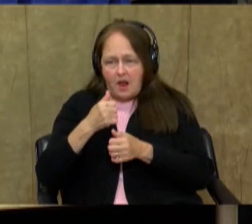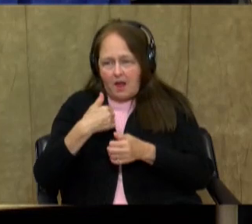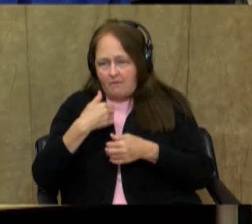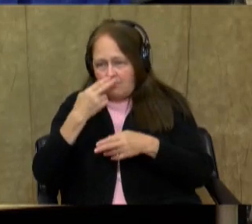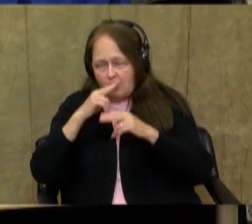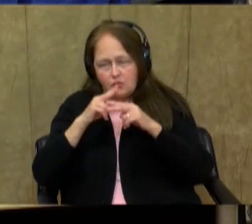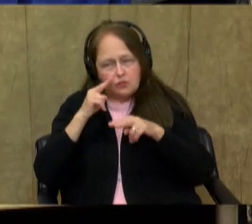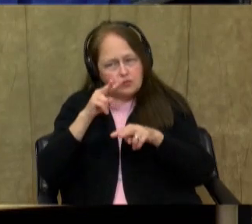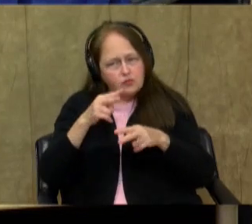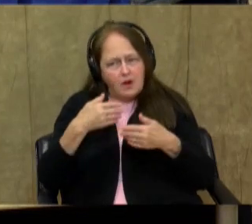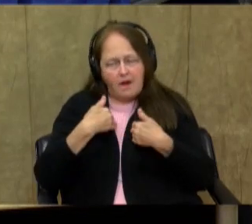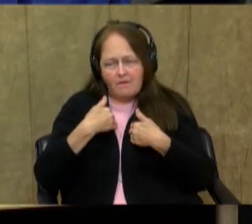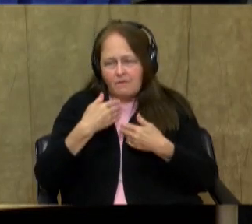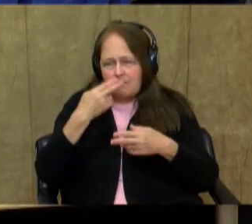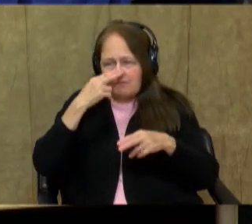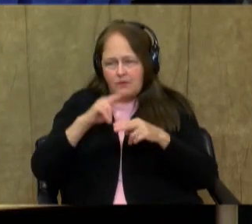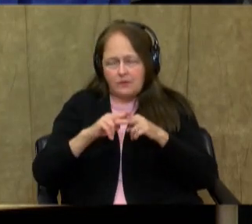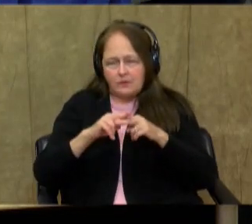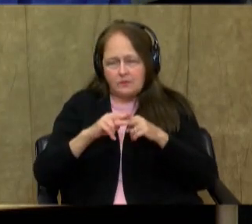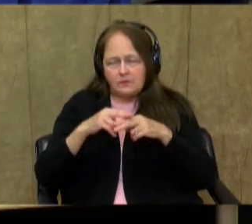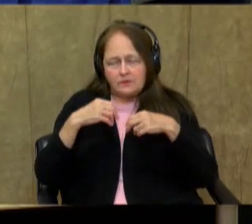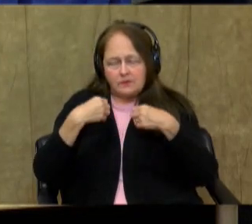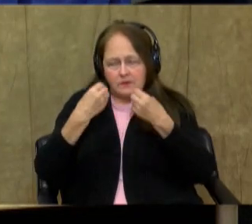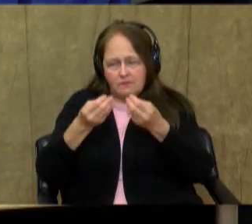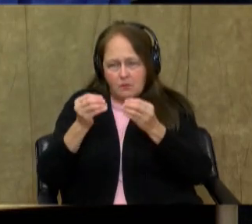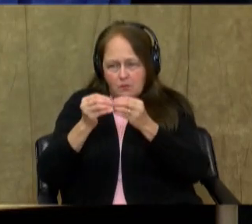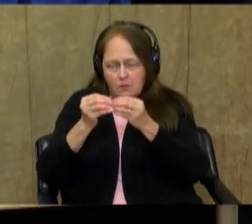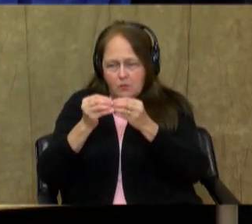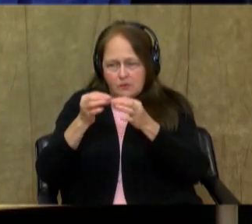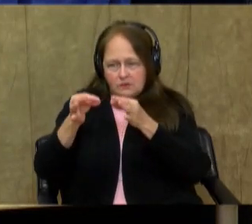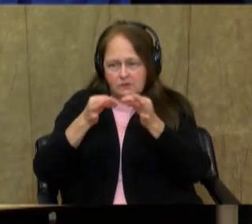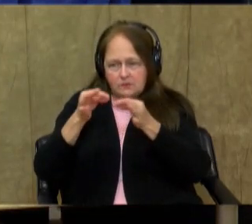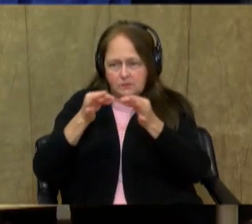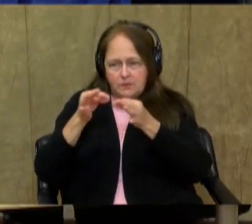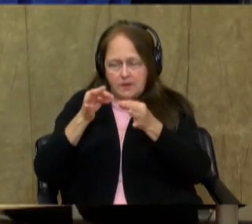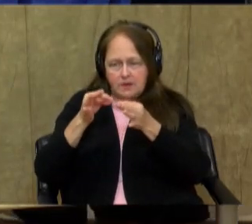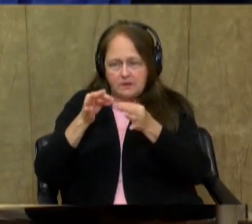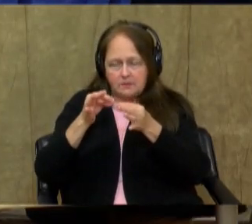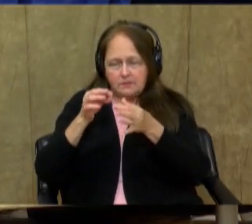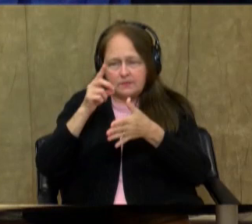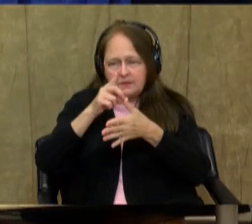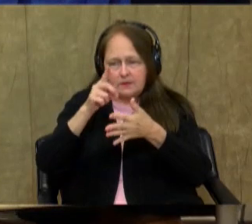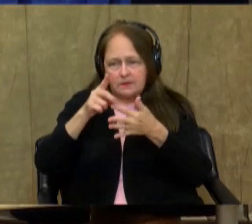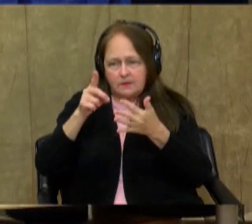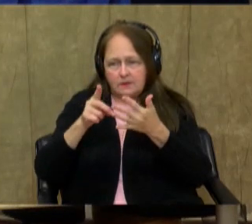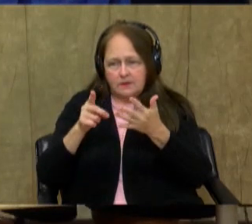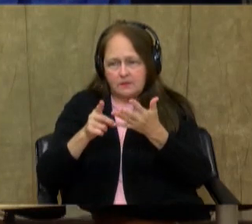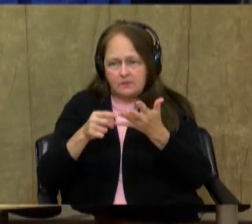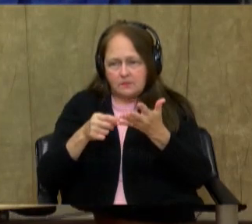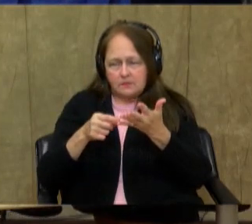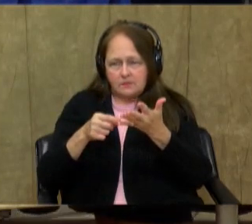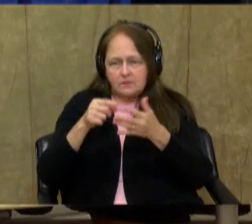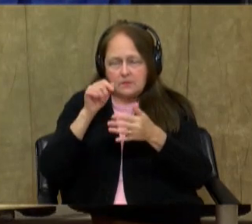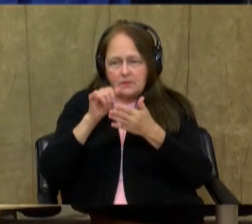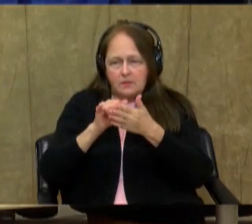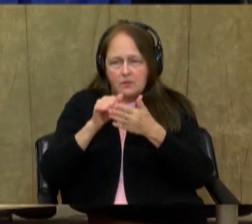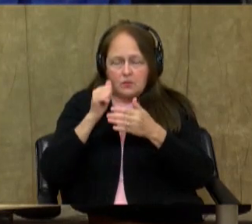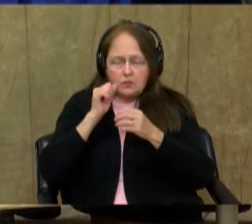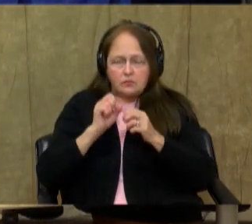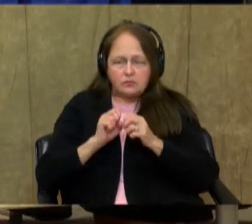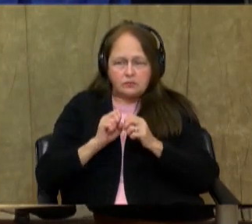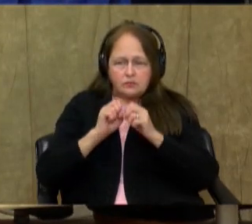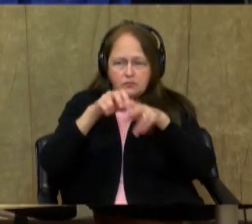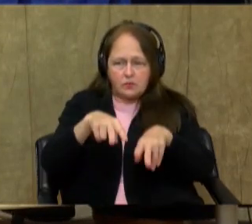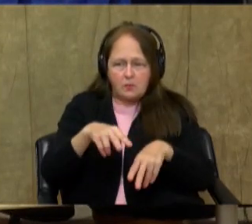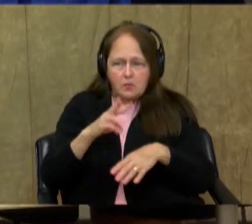fun. So we need details, of course, again. This girl is getting ready to jump in the water. You can tell she's kind of bent